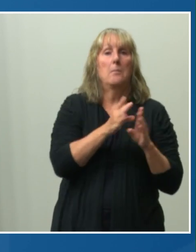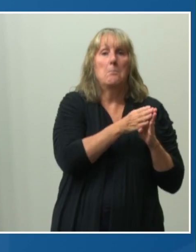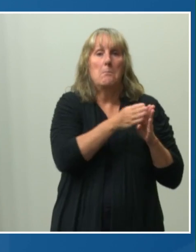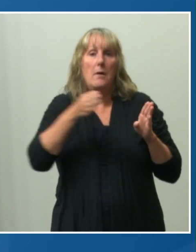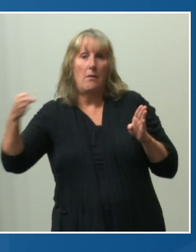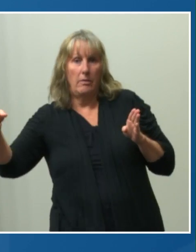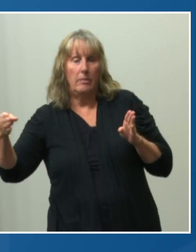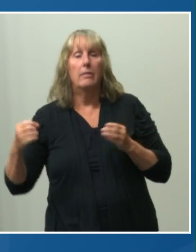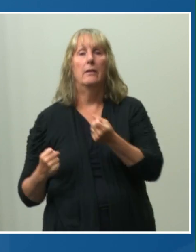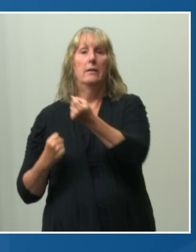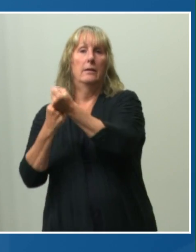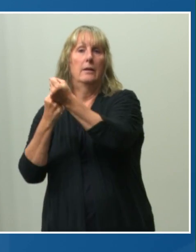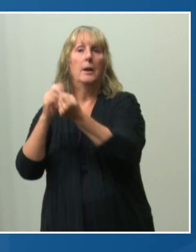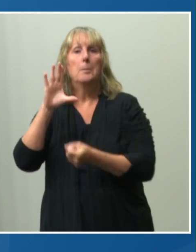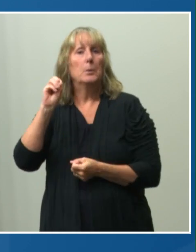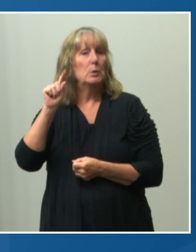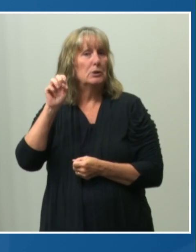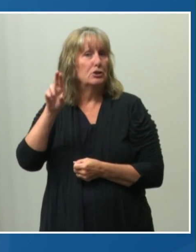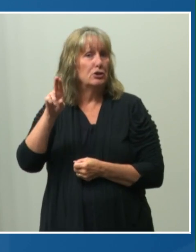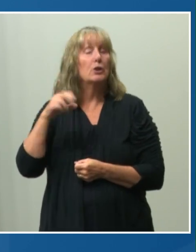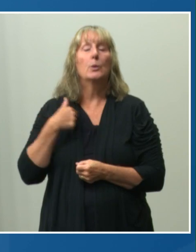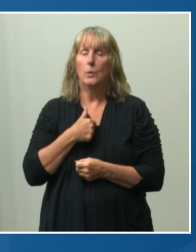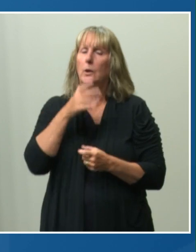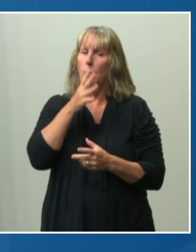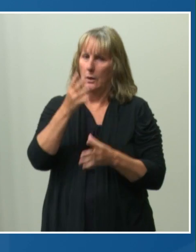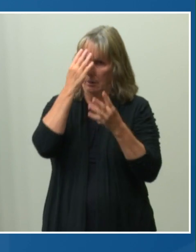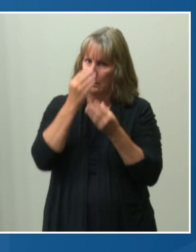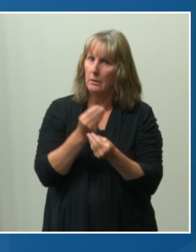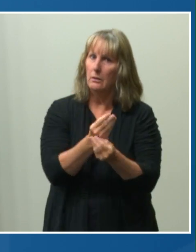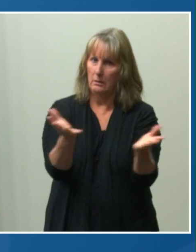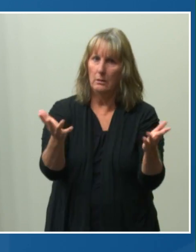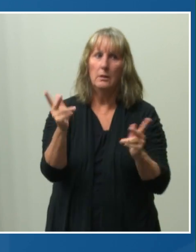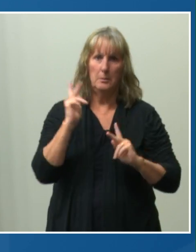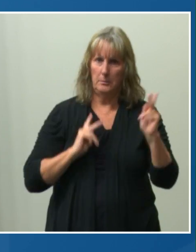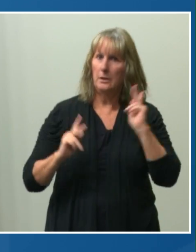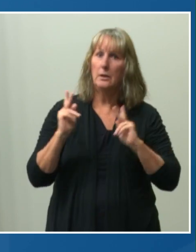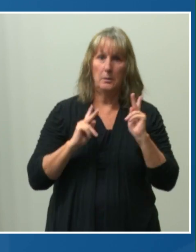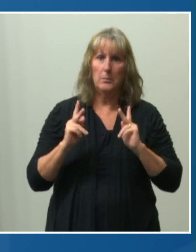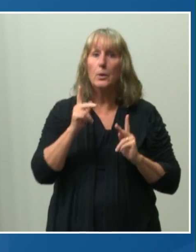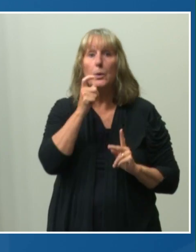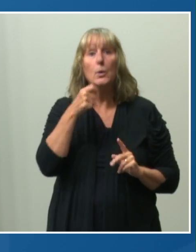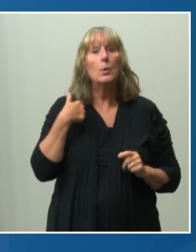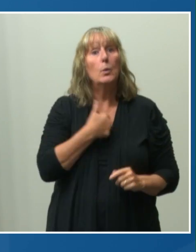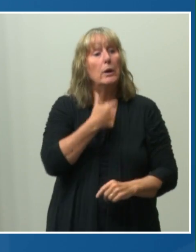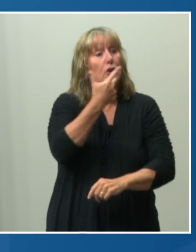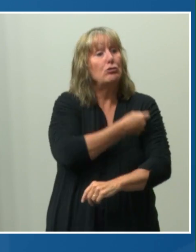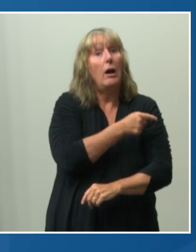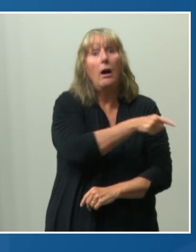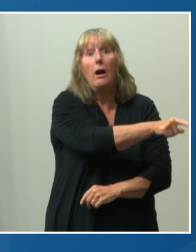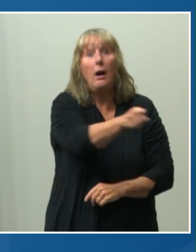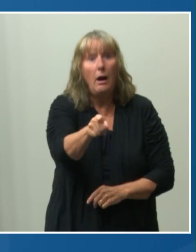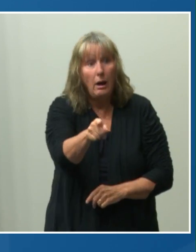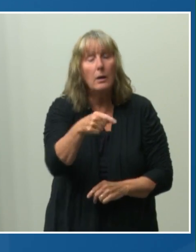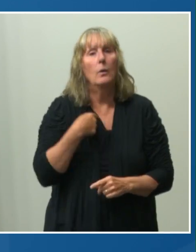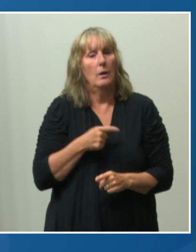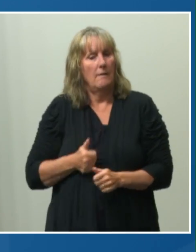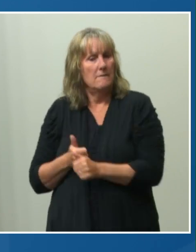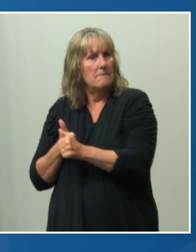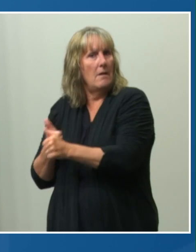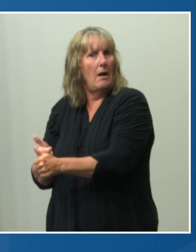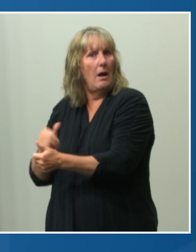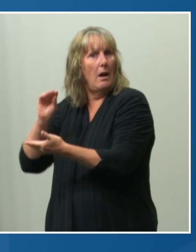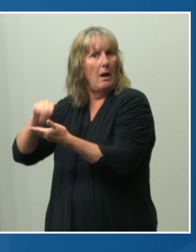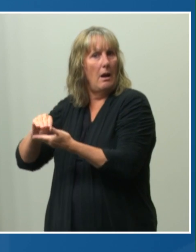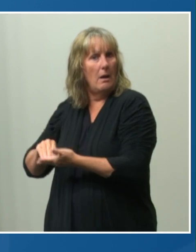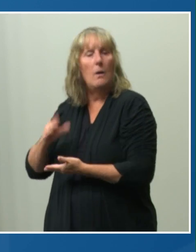Moderna. And we will notify people that we provided vaccine for. We're able to follow that, and